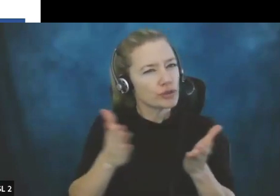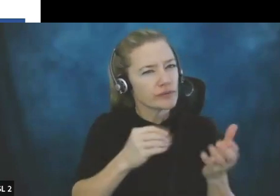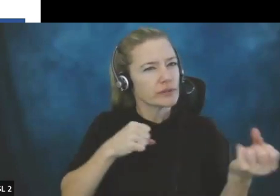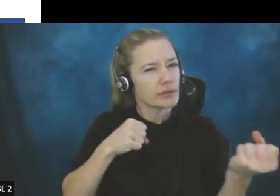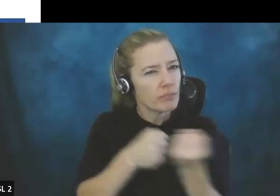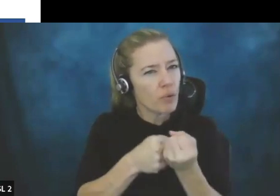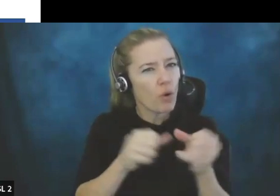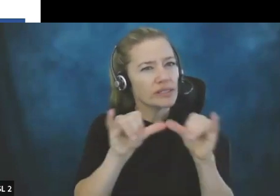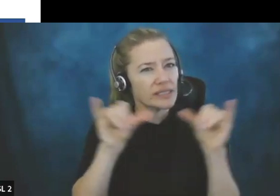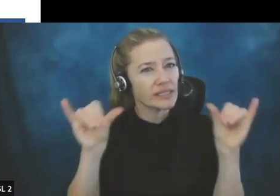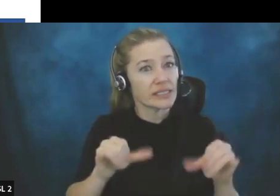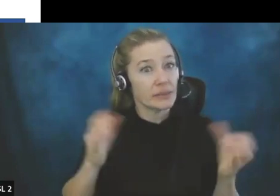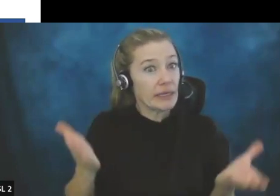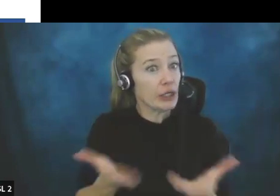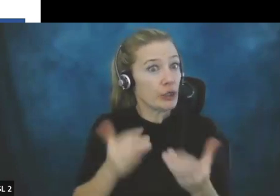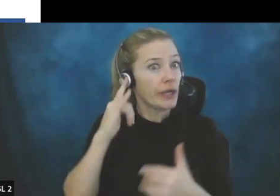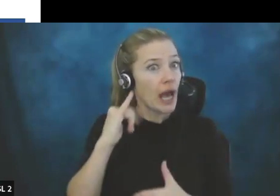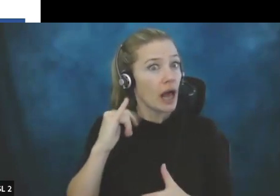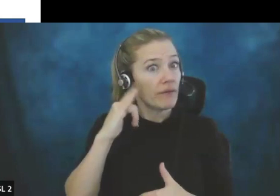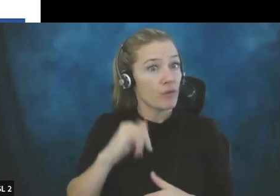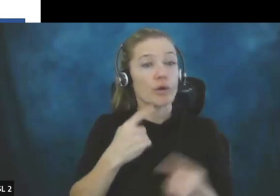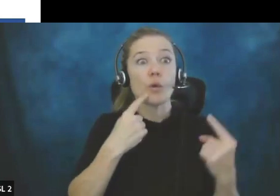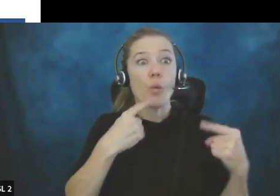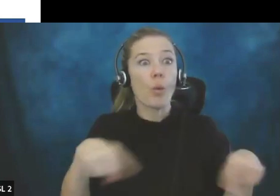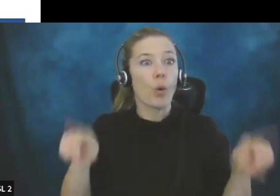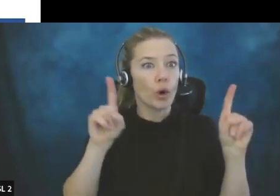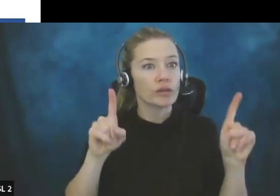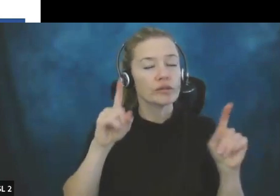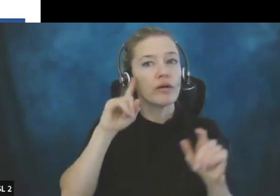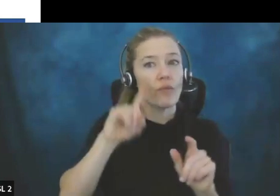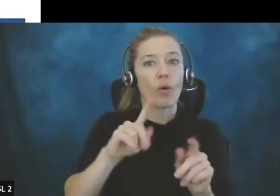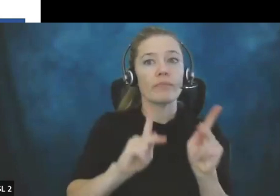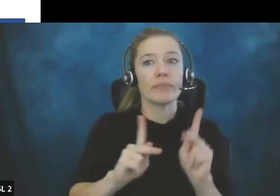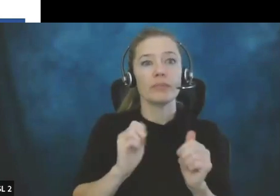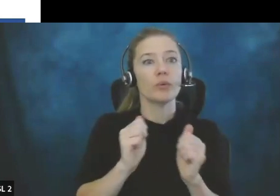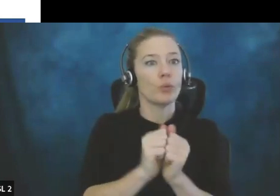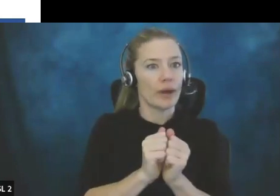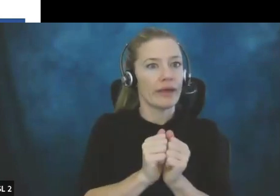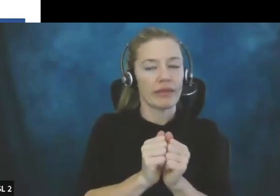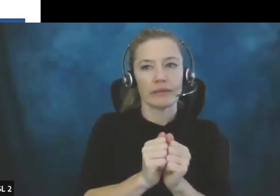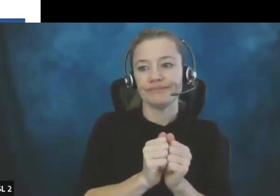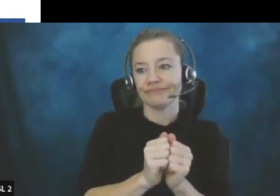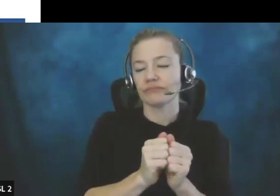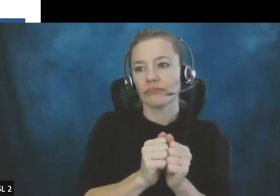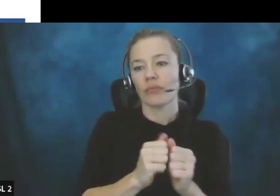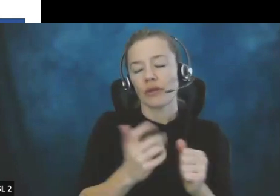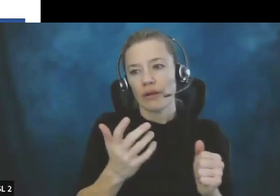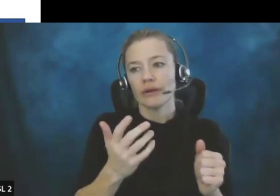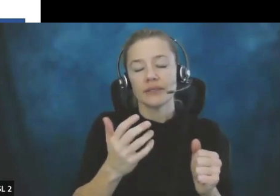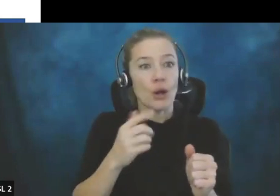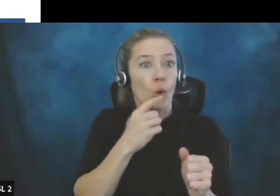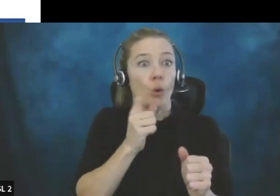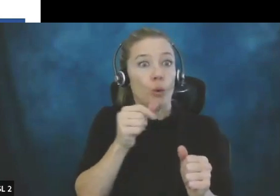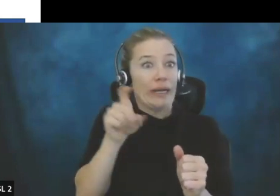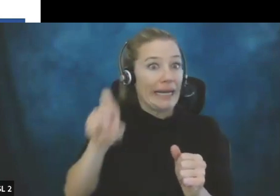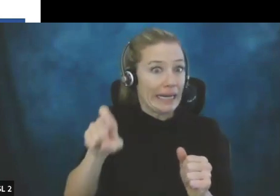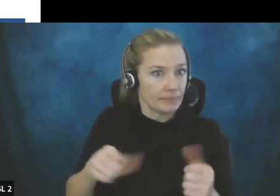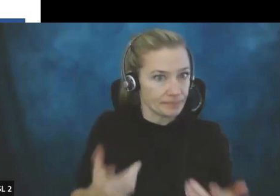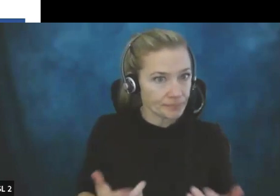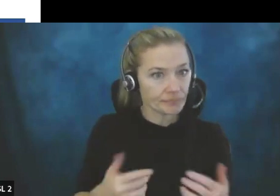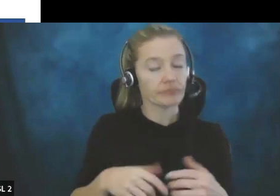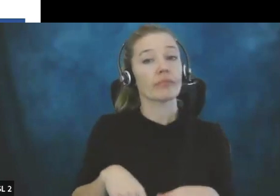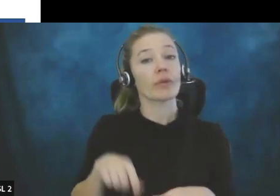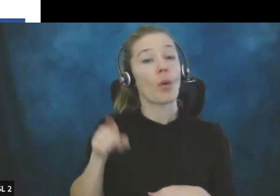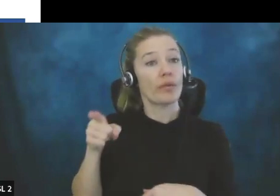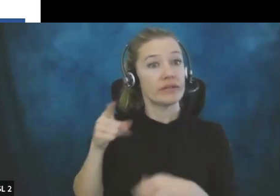the long-term services and support system in California works for individuals who need it. So through